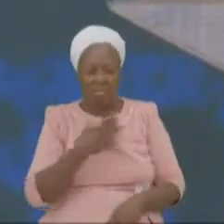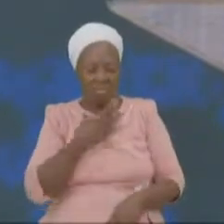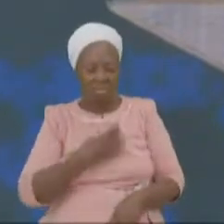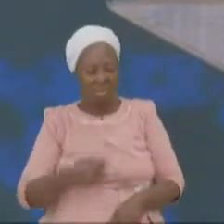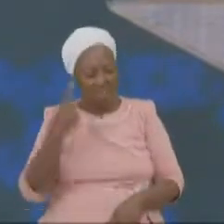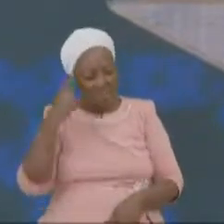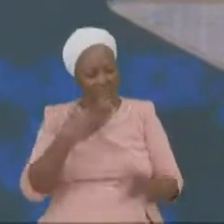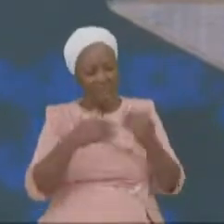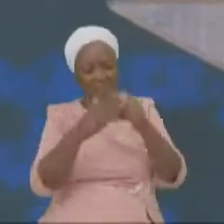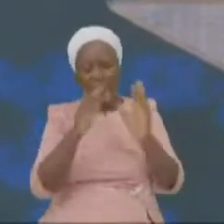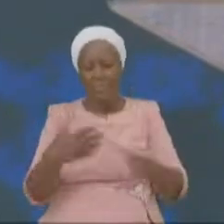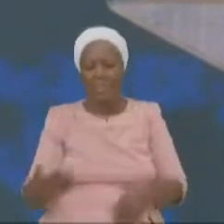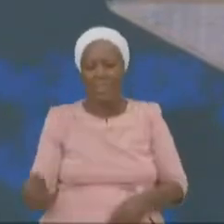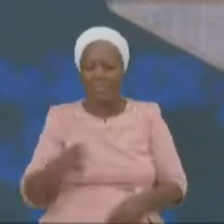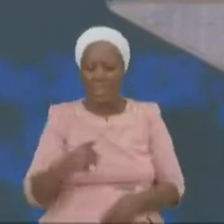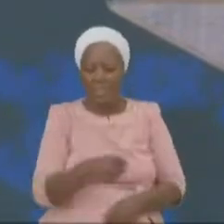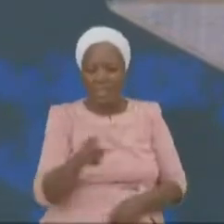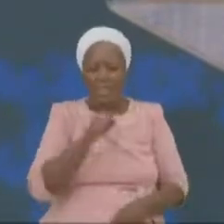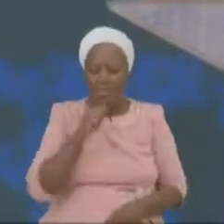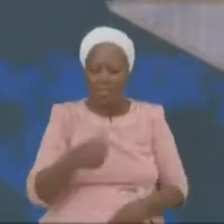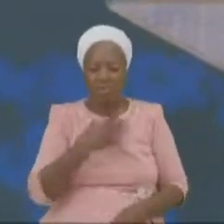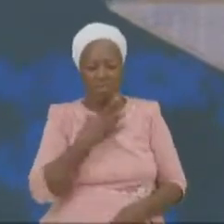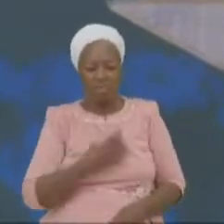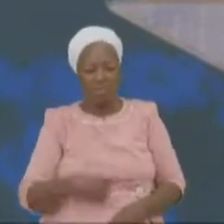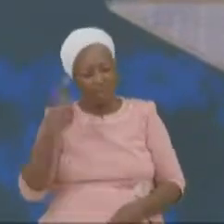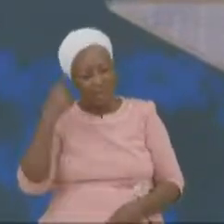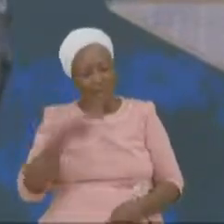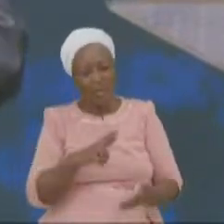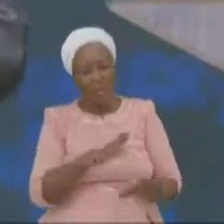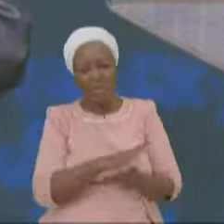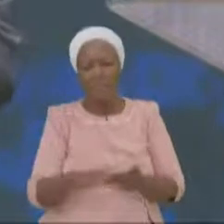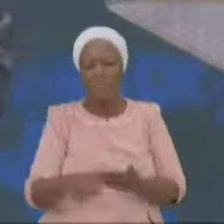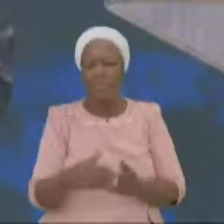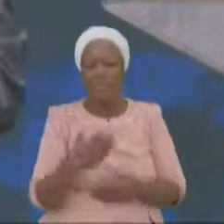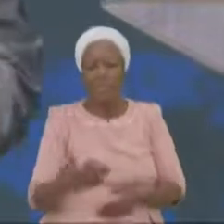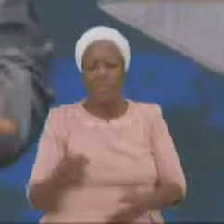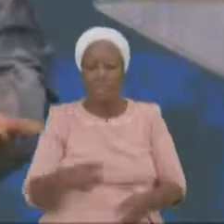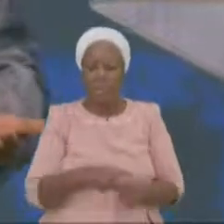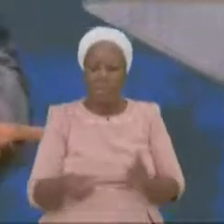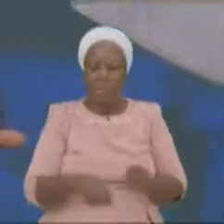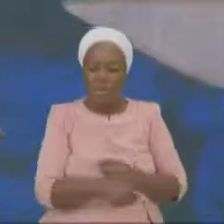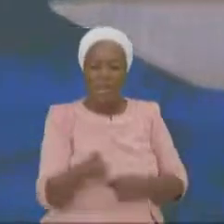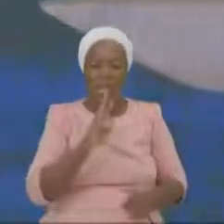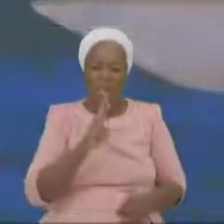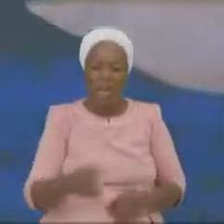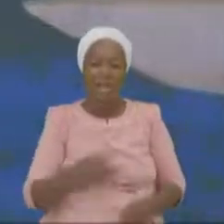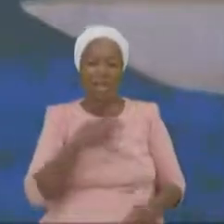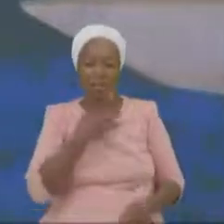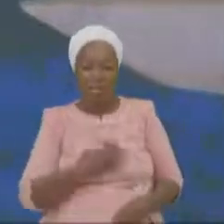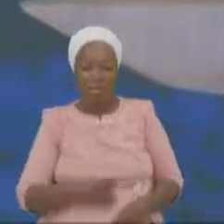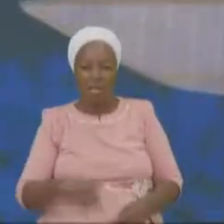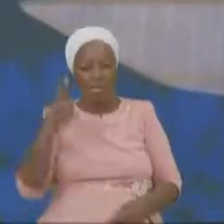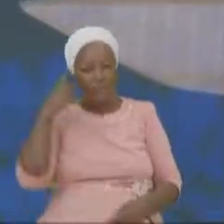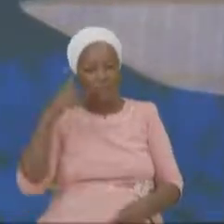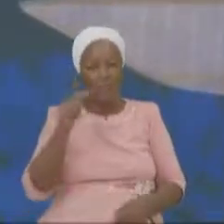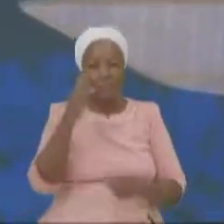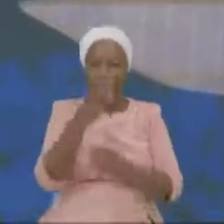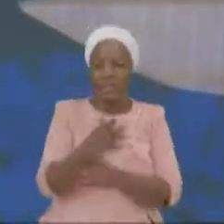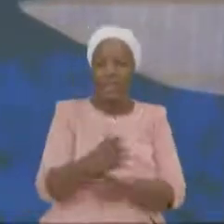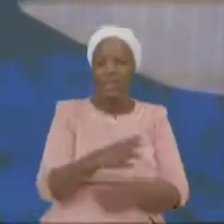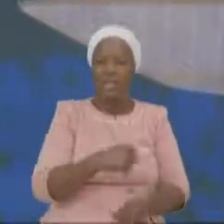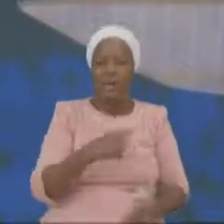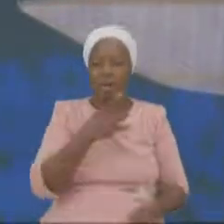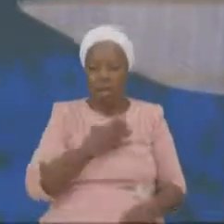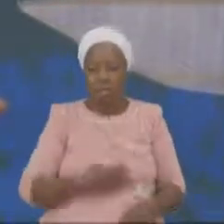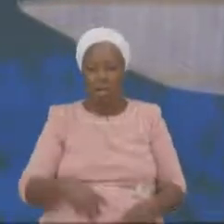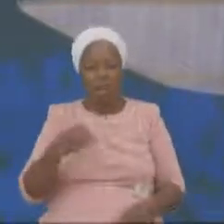heavenly things. They're not hungry for righteous things. They're hungry for the flesh. They're hungry for